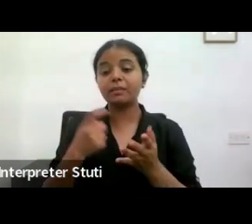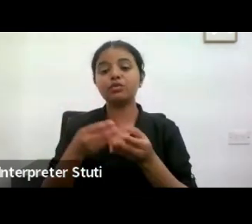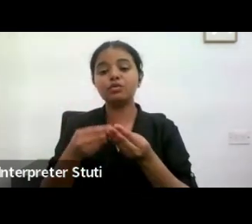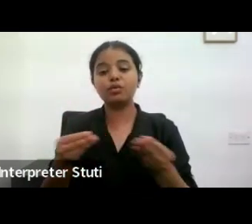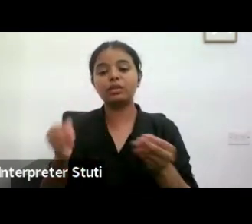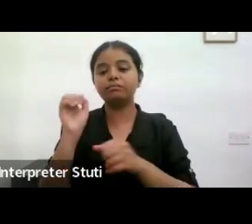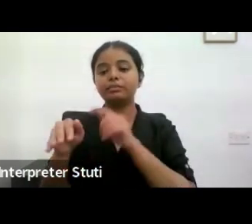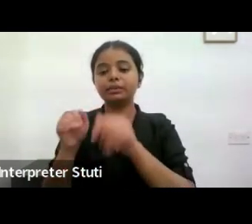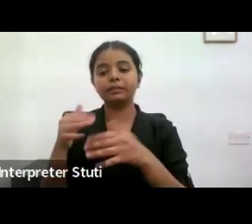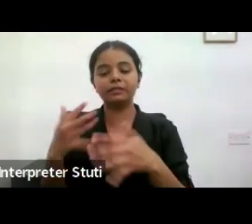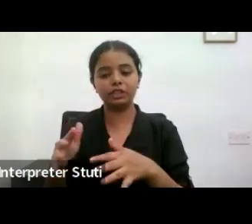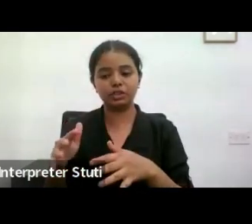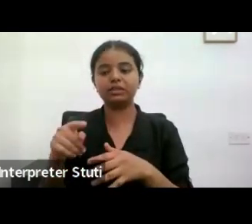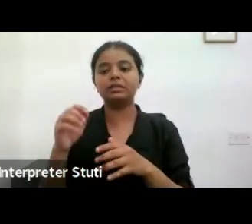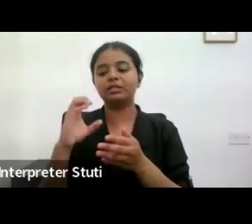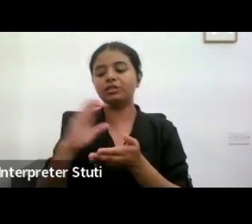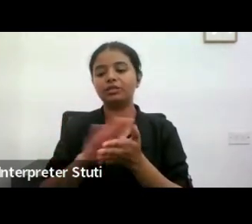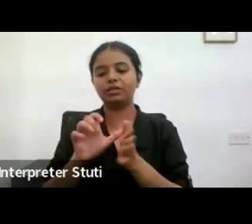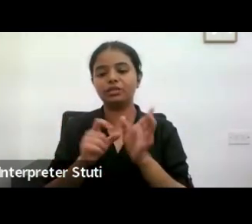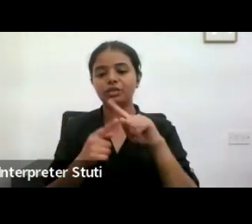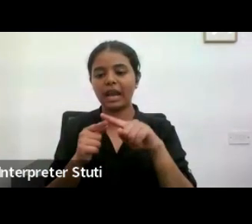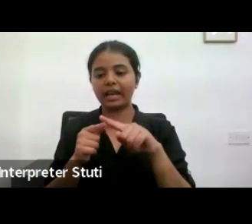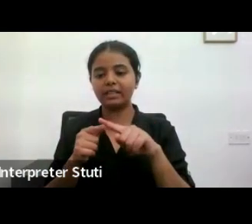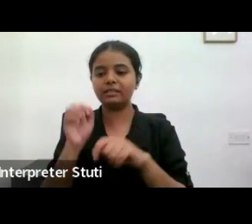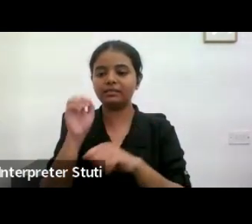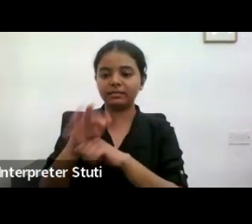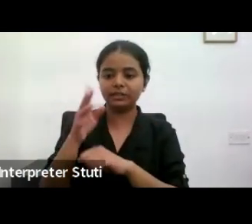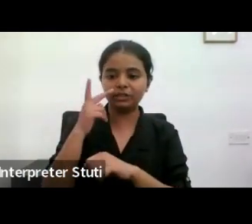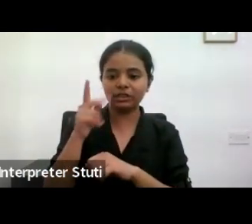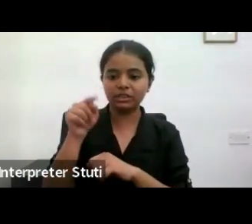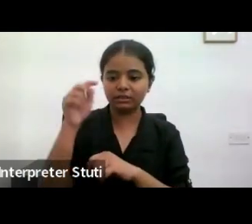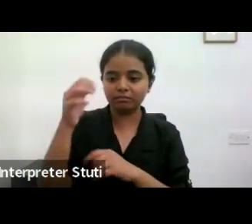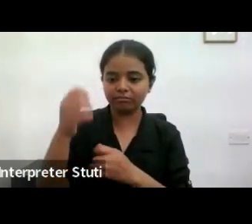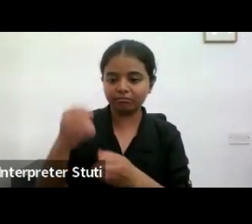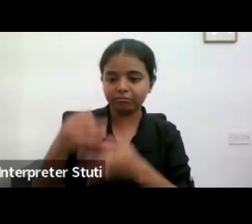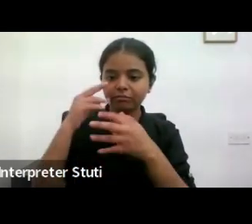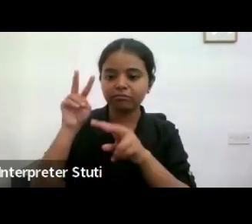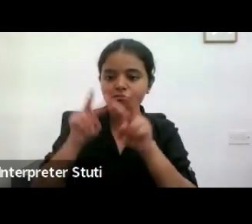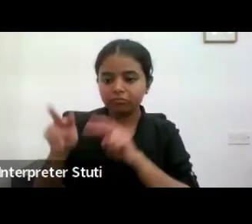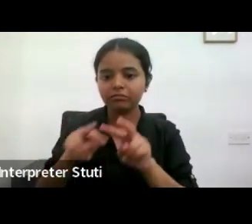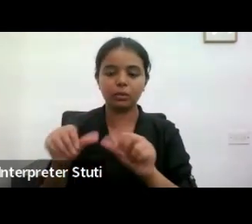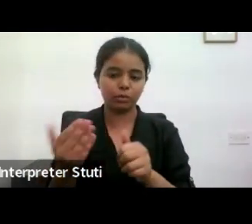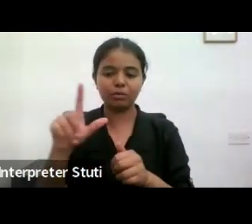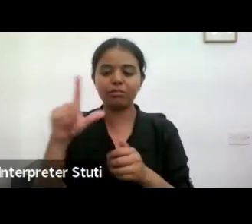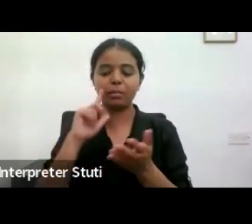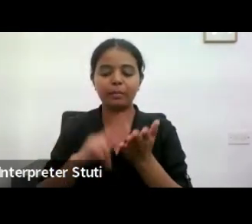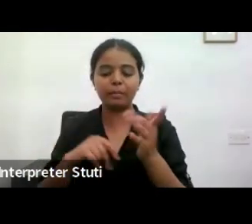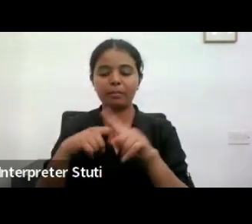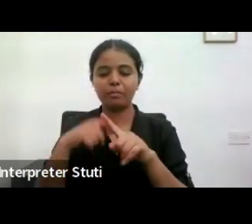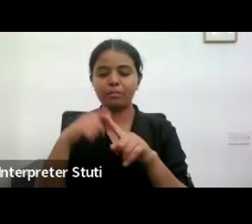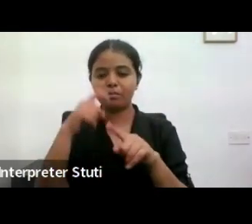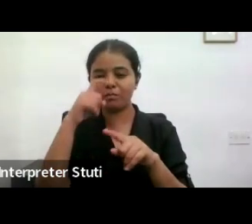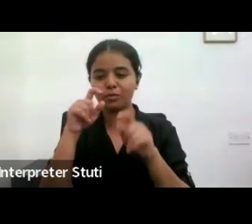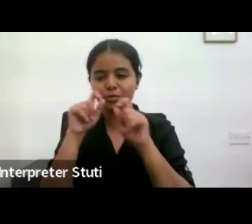in the chat for you to take a look at. Additional important points when it